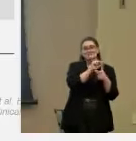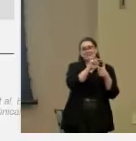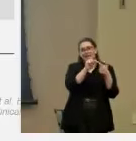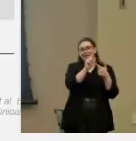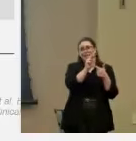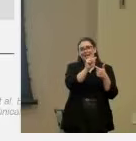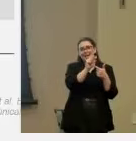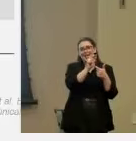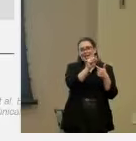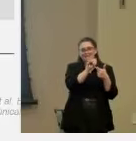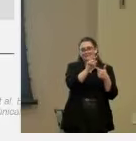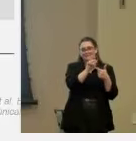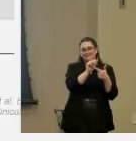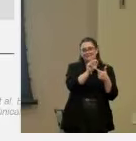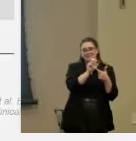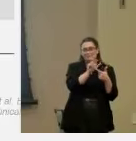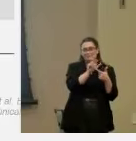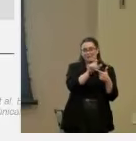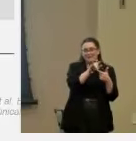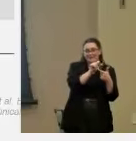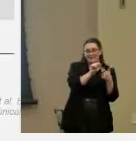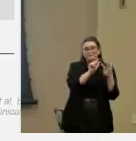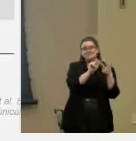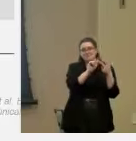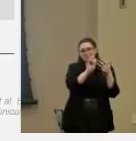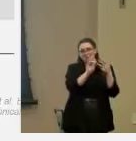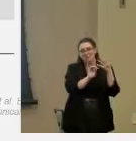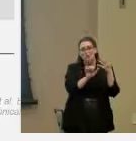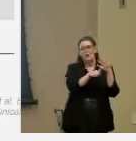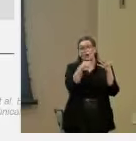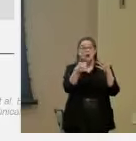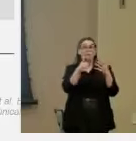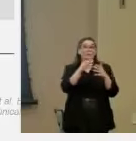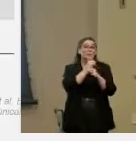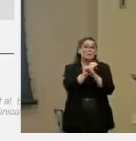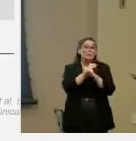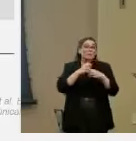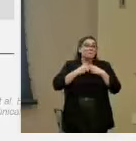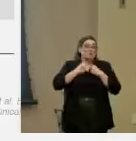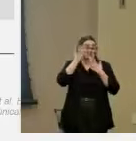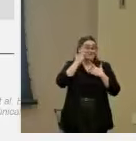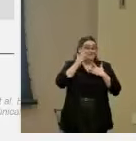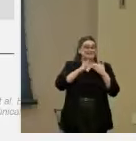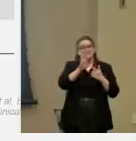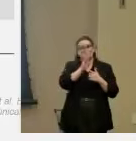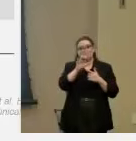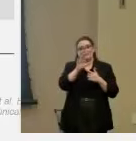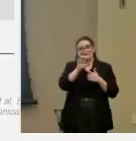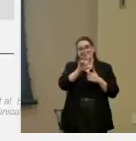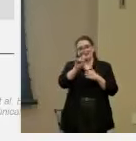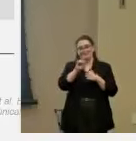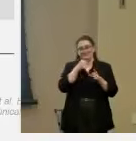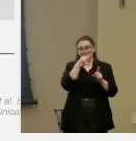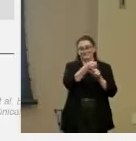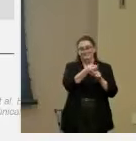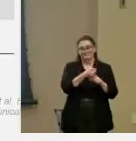ankylosing and scleroderma, which are also other B-cell mediated autoimmune diseases. But what I want to share with you today